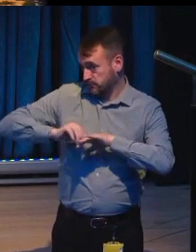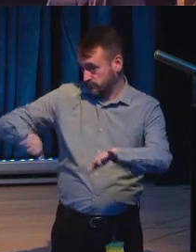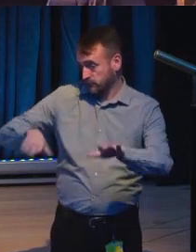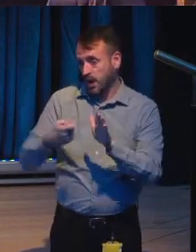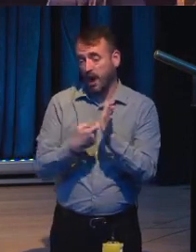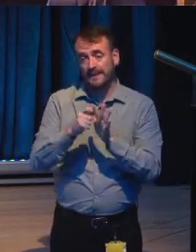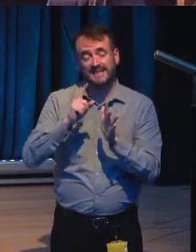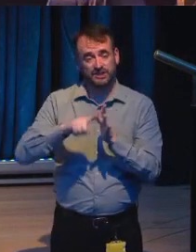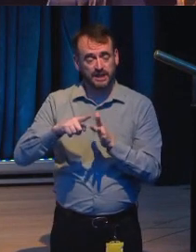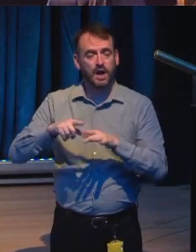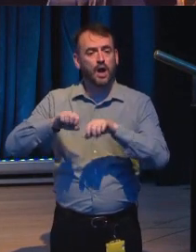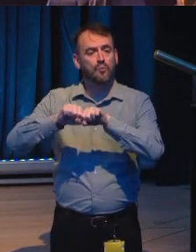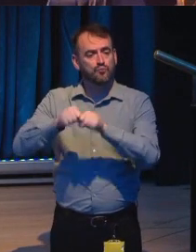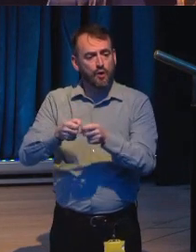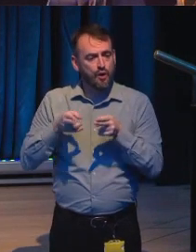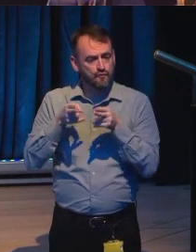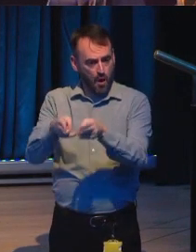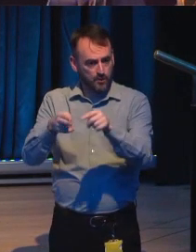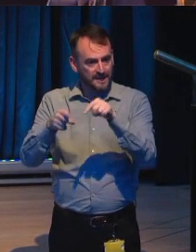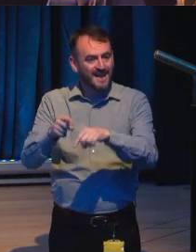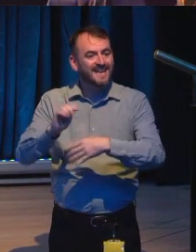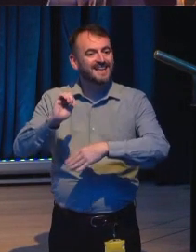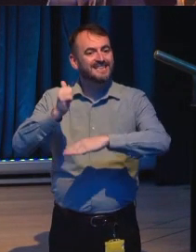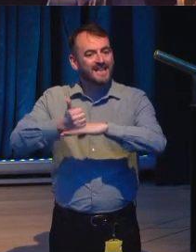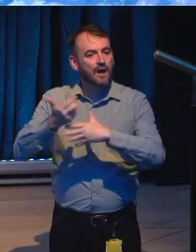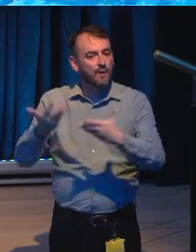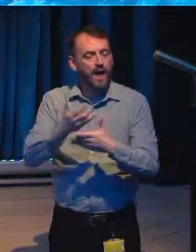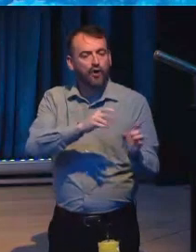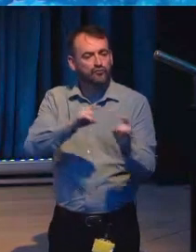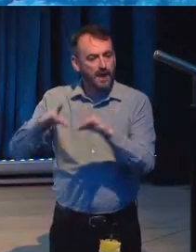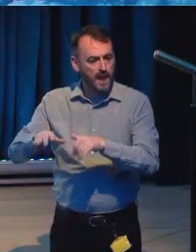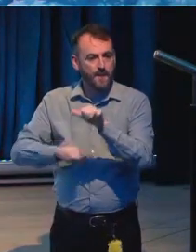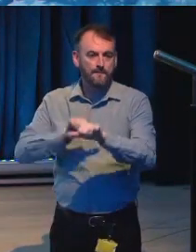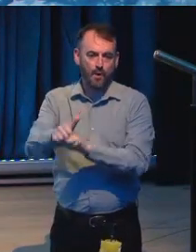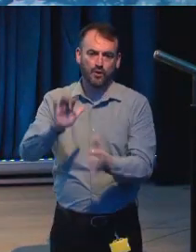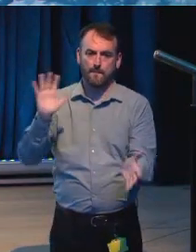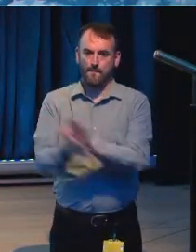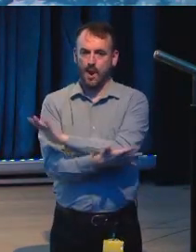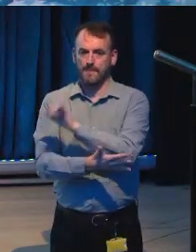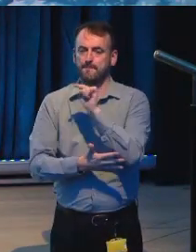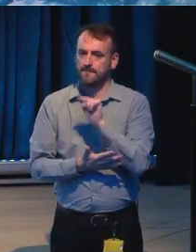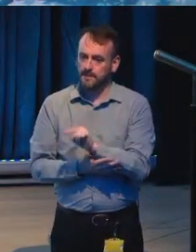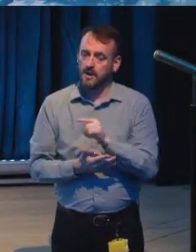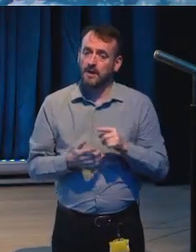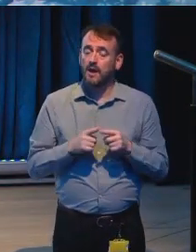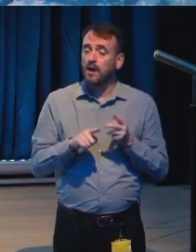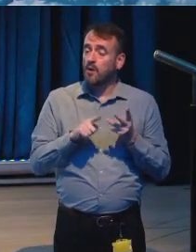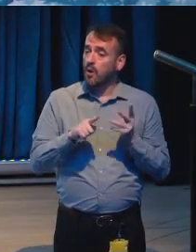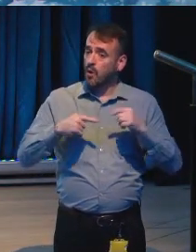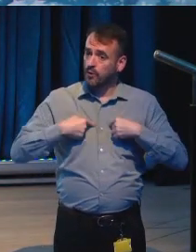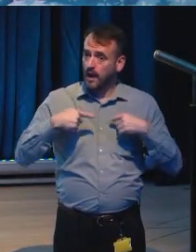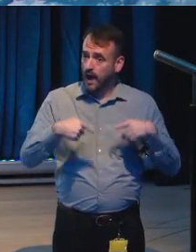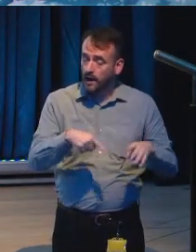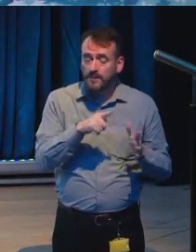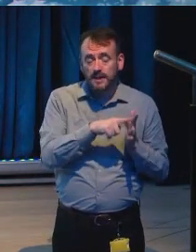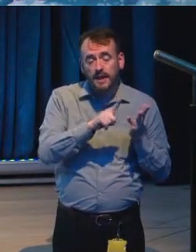set in a post-apocalyptic Australia, so that should be quite good fun. I'm also the writer for Yokai Moon. So this is a